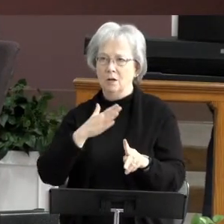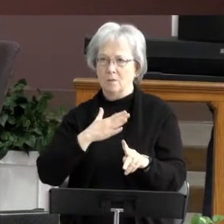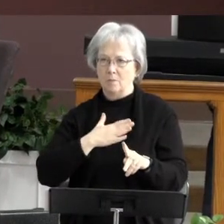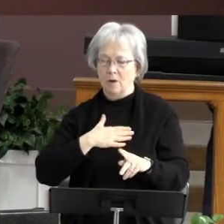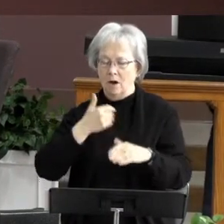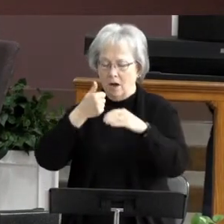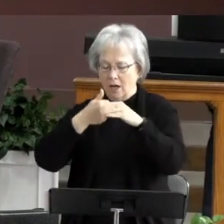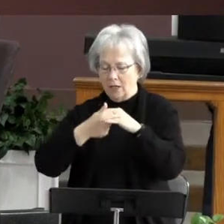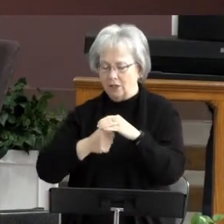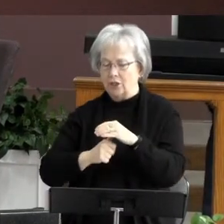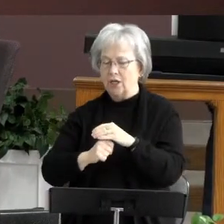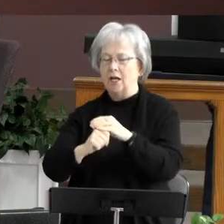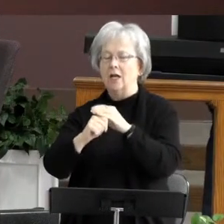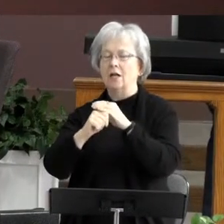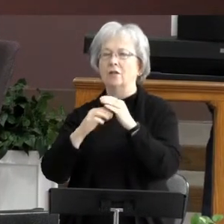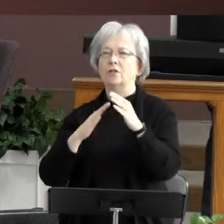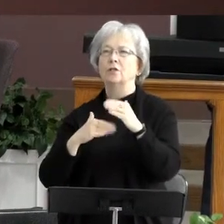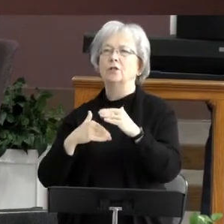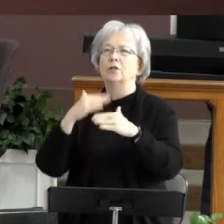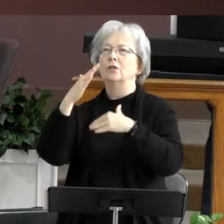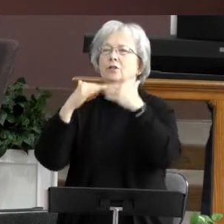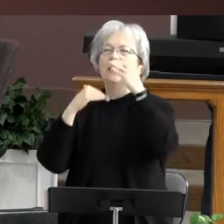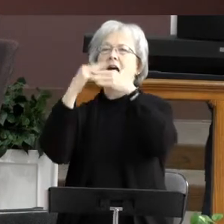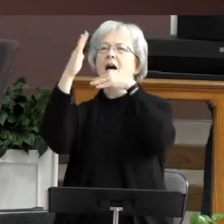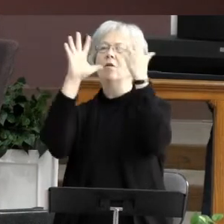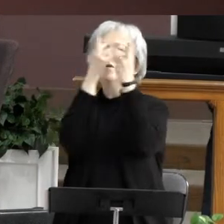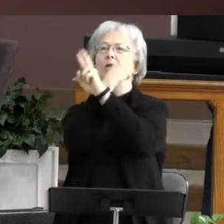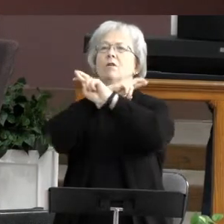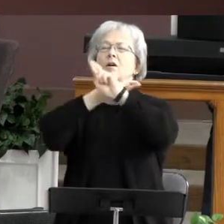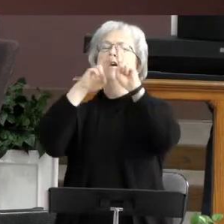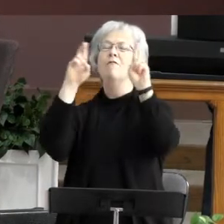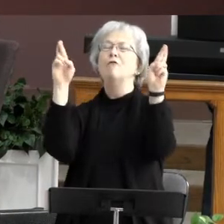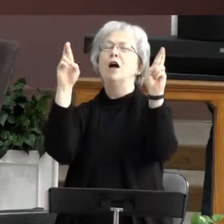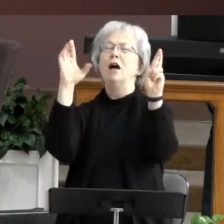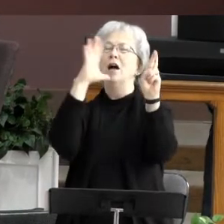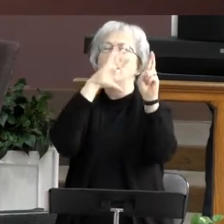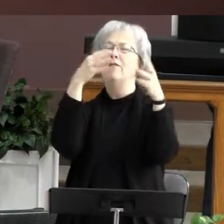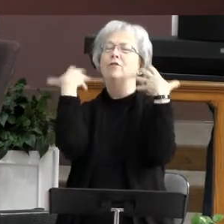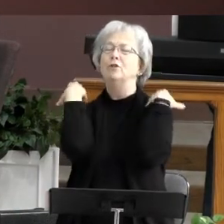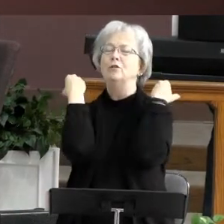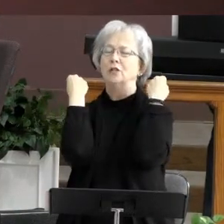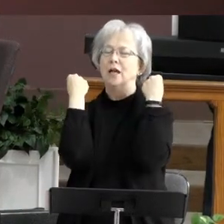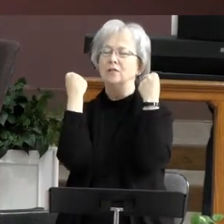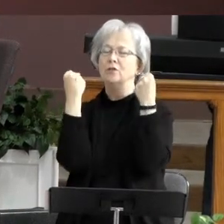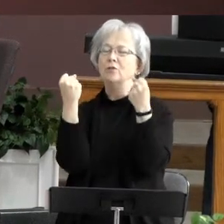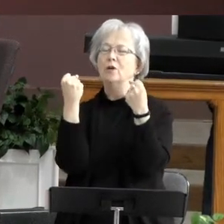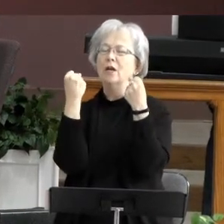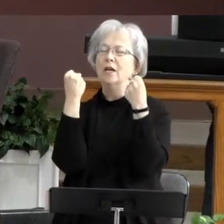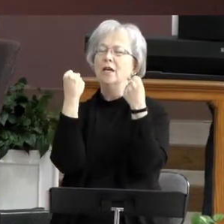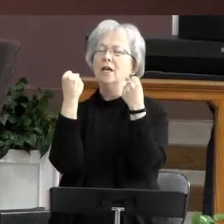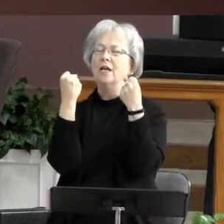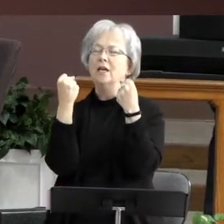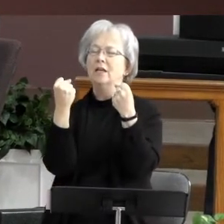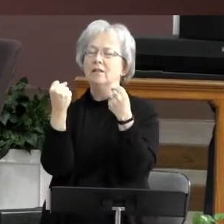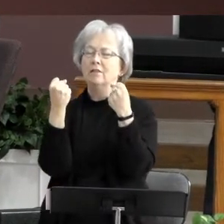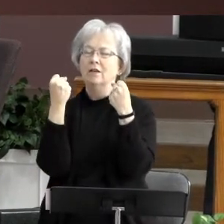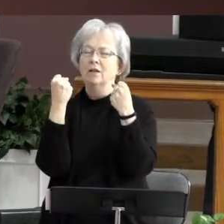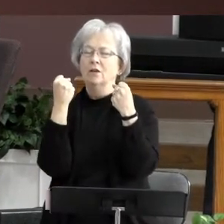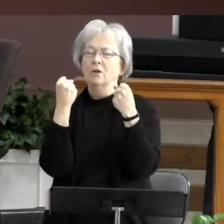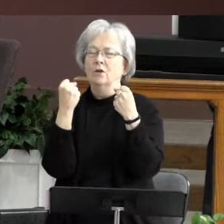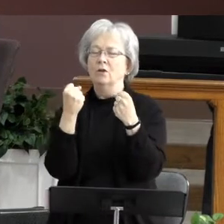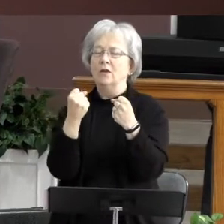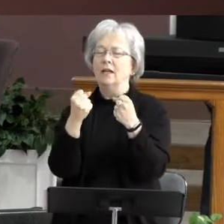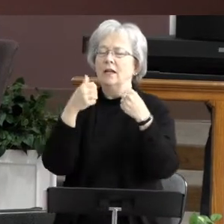comfort, my shelter, tower of refuge and